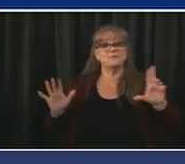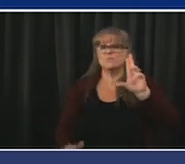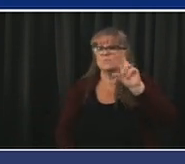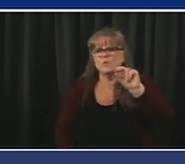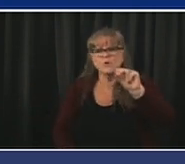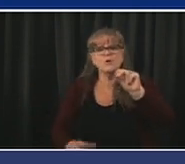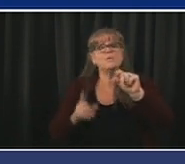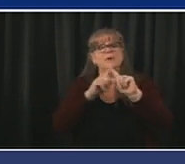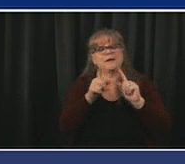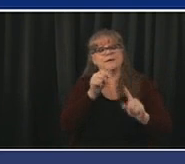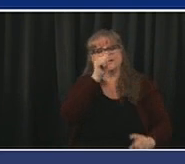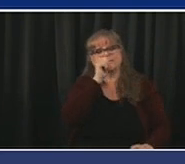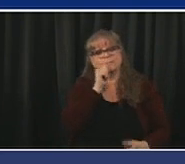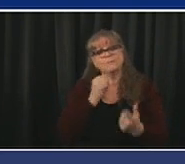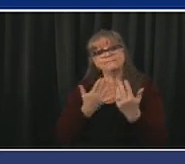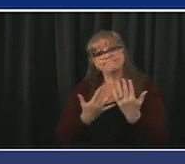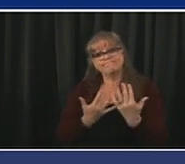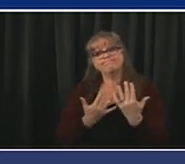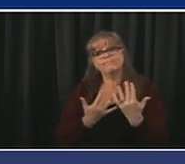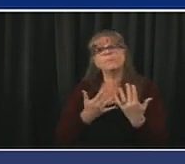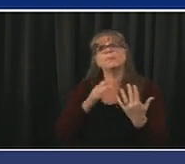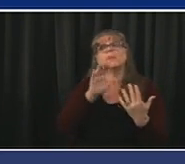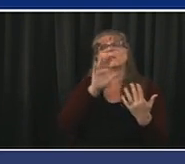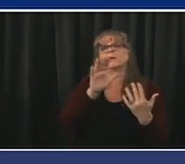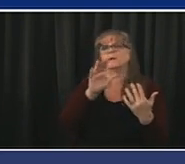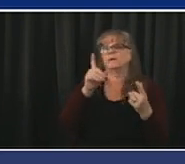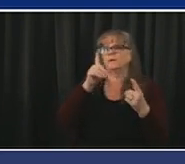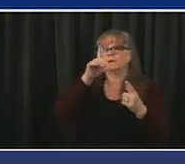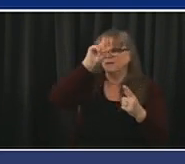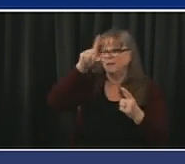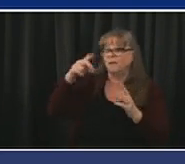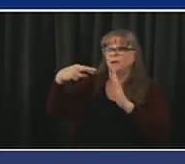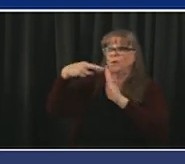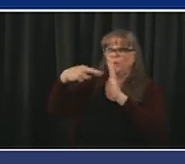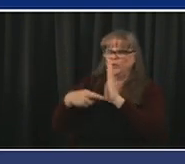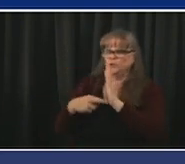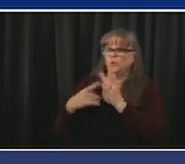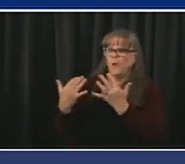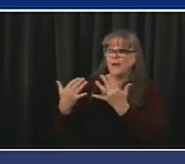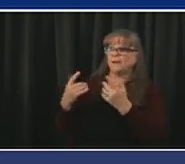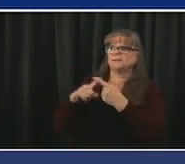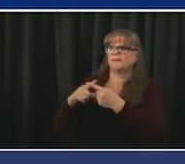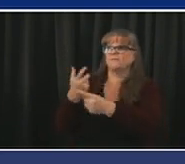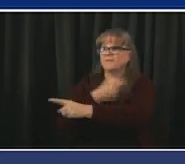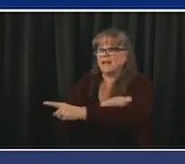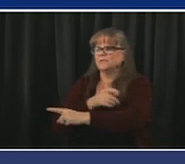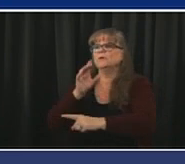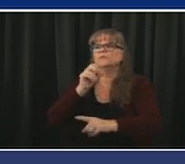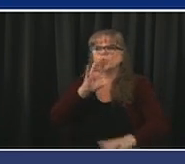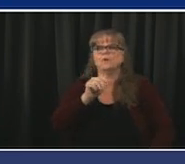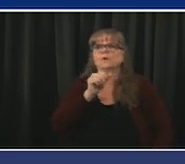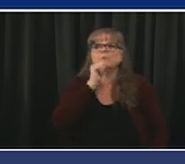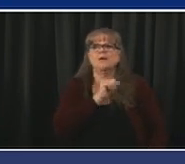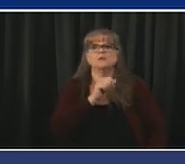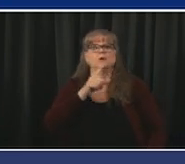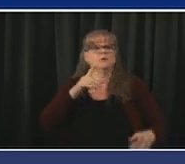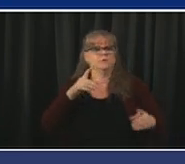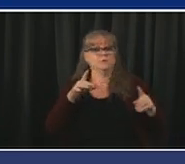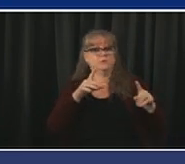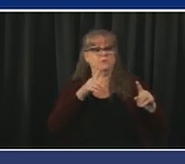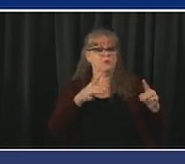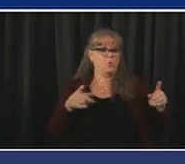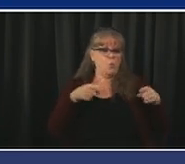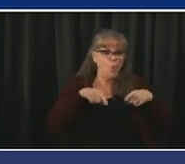that are patient in signing up for a vaccine. We need to be patient around the measures that we are taking to save lives. When you do the